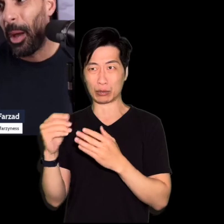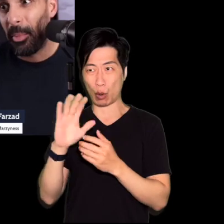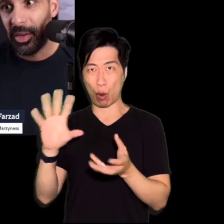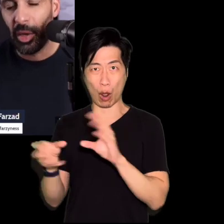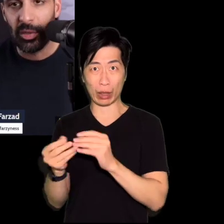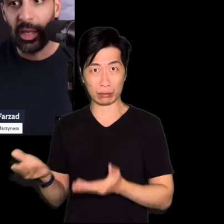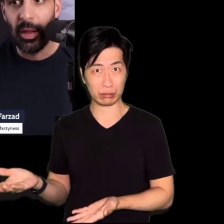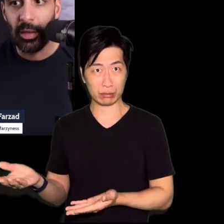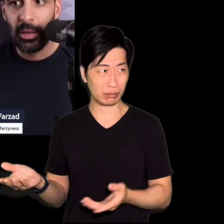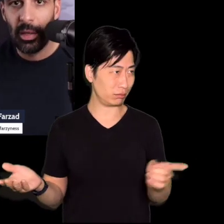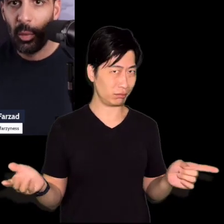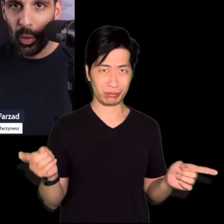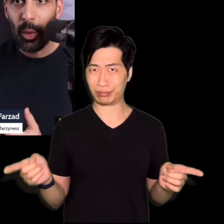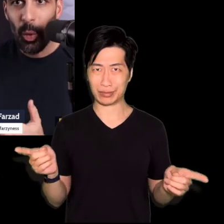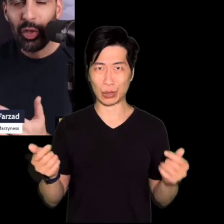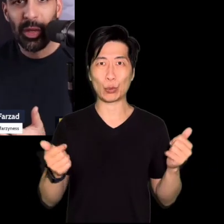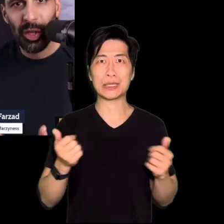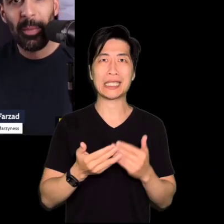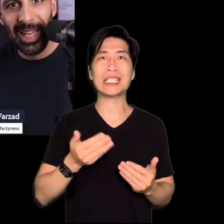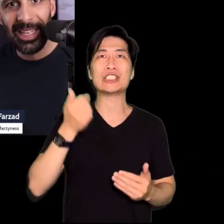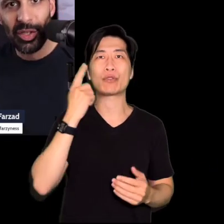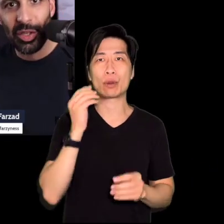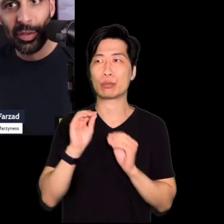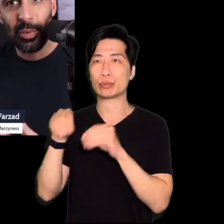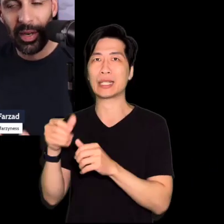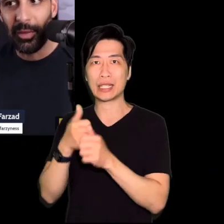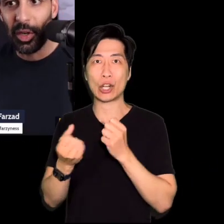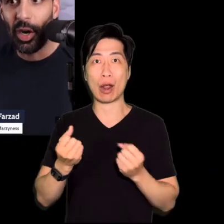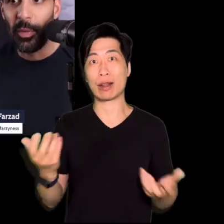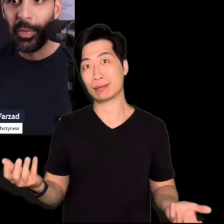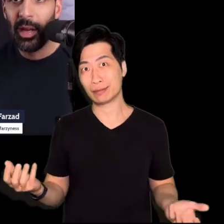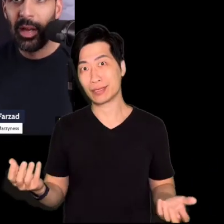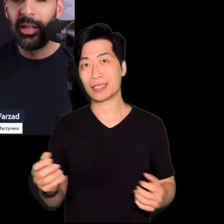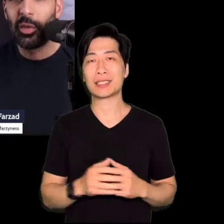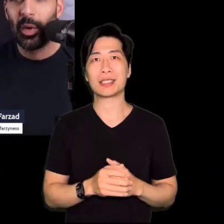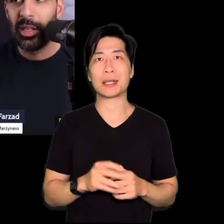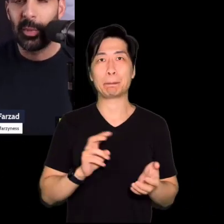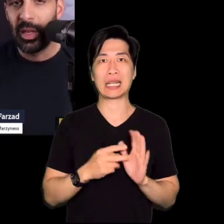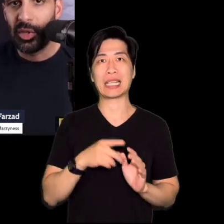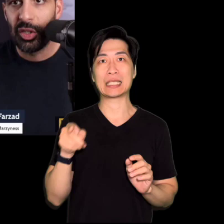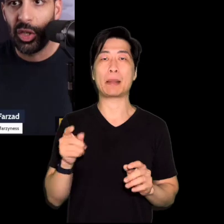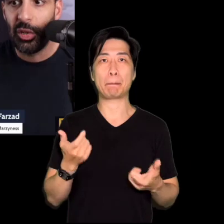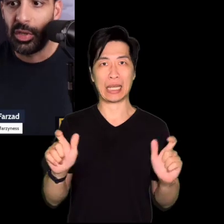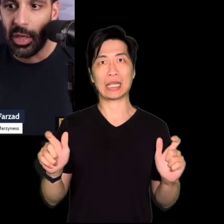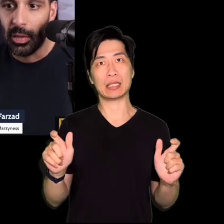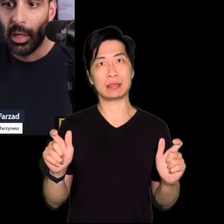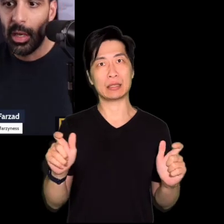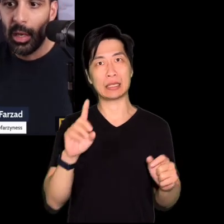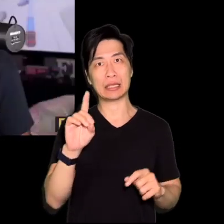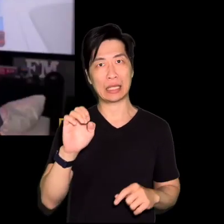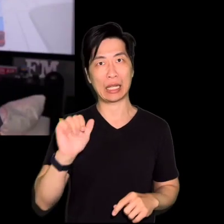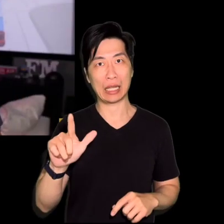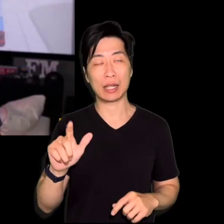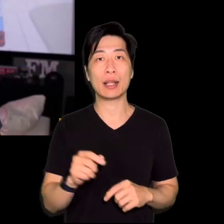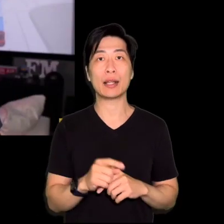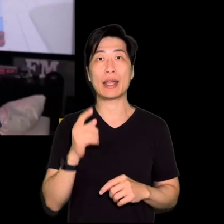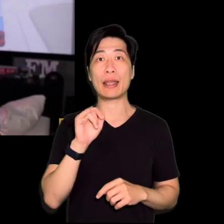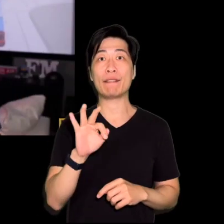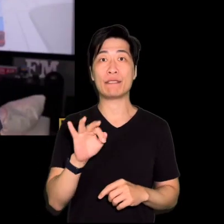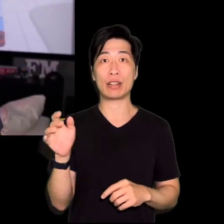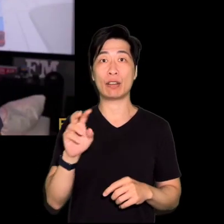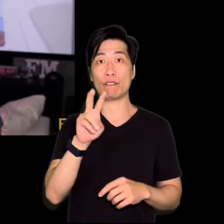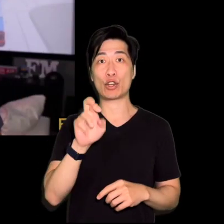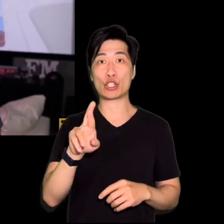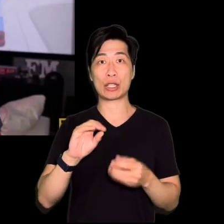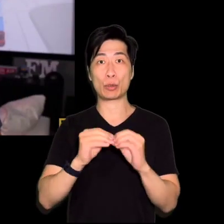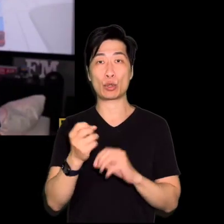know, like $10 altogether. Like which one's going to be easier to put in every car? And this is where this becomes such a huge deal. If version 12